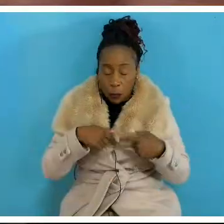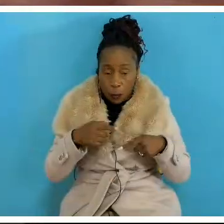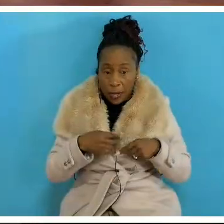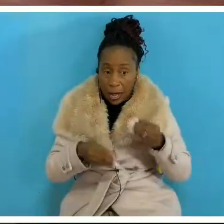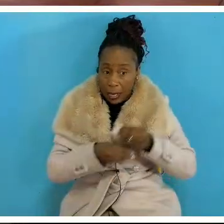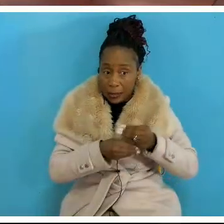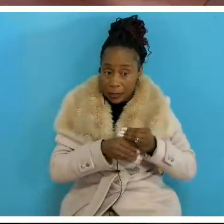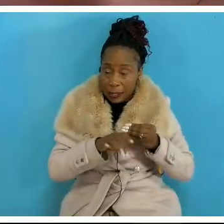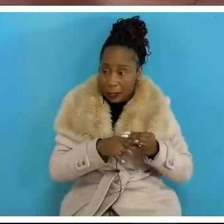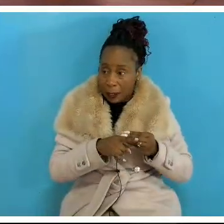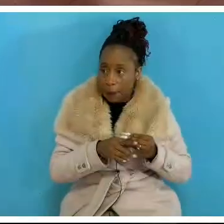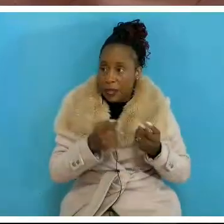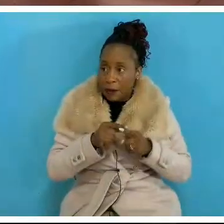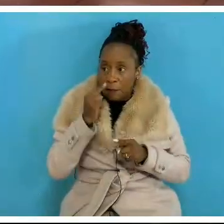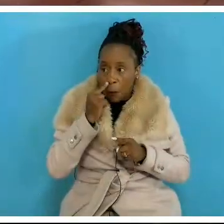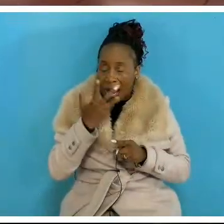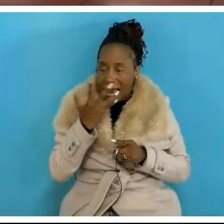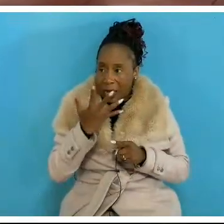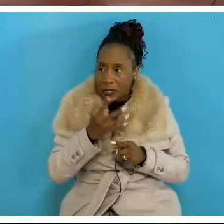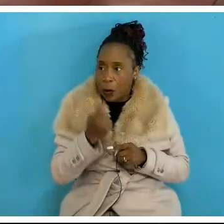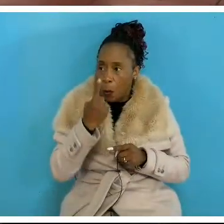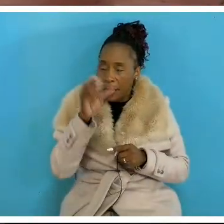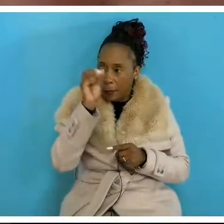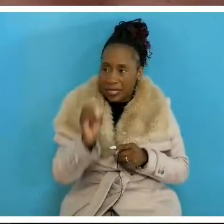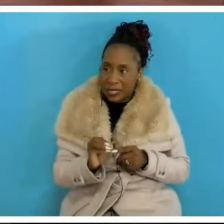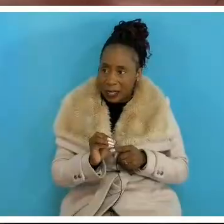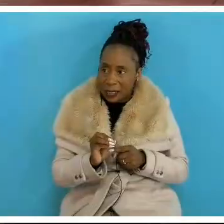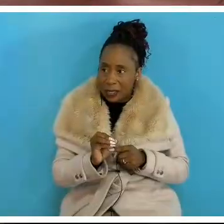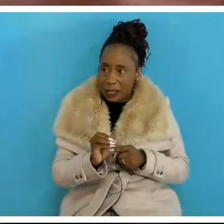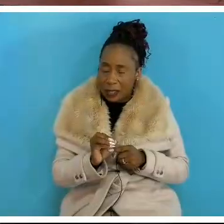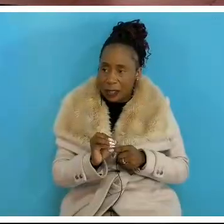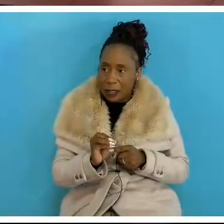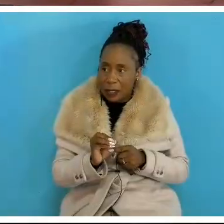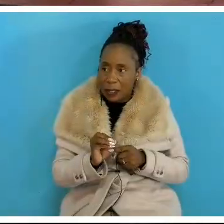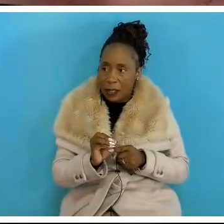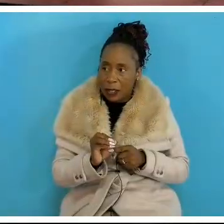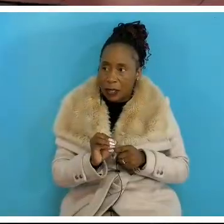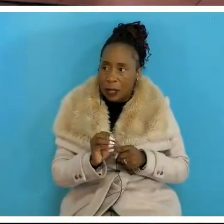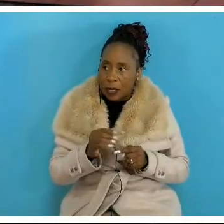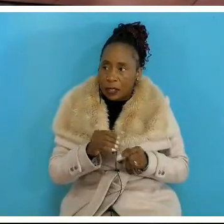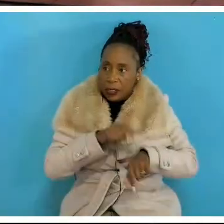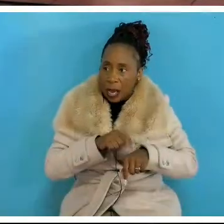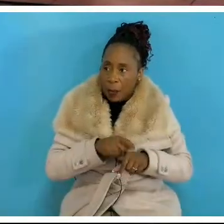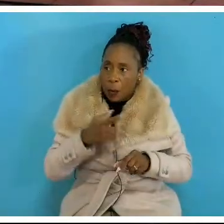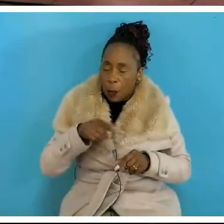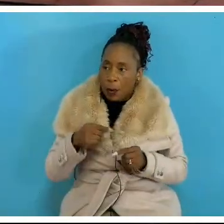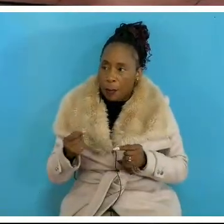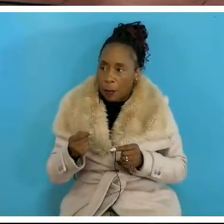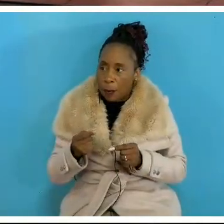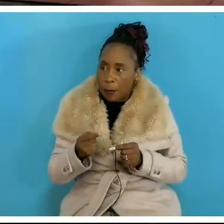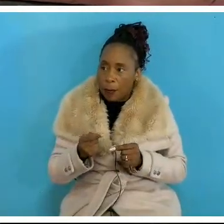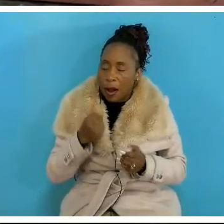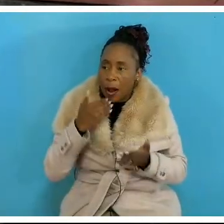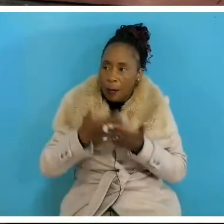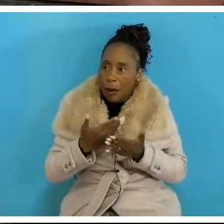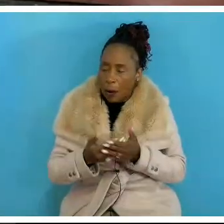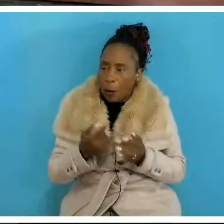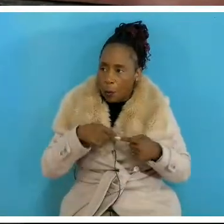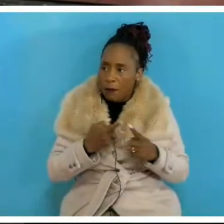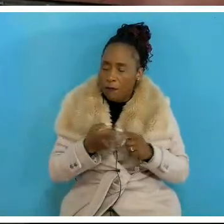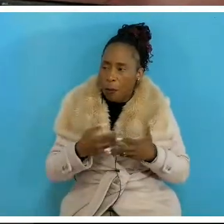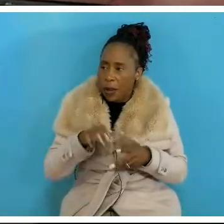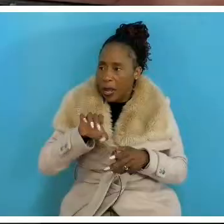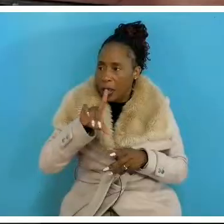Park, for colors it's 1% for employment, right? So when we go apply and we come from Eldorado Park,